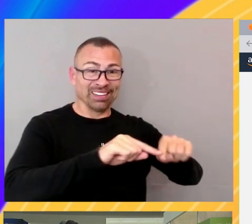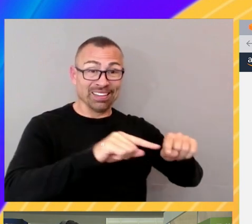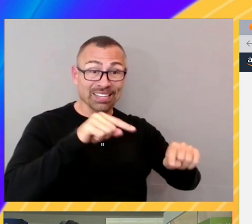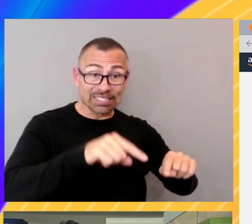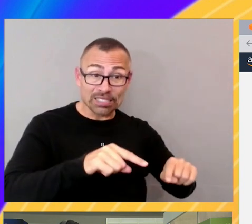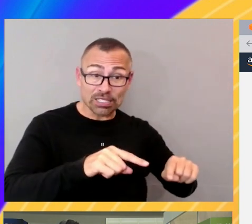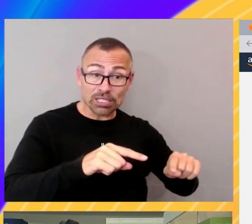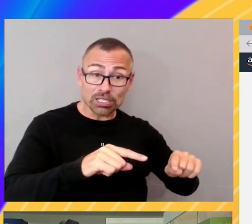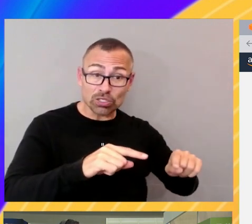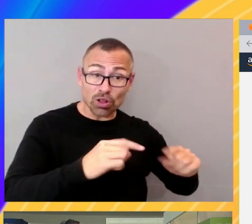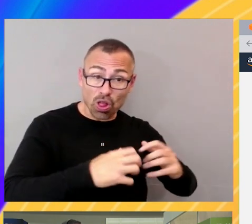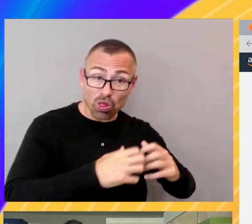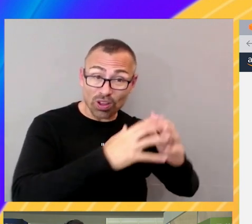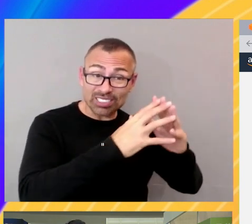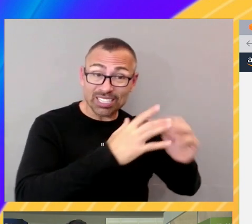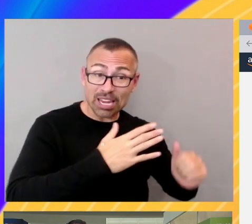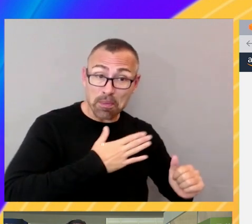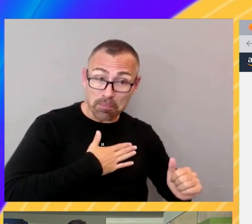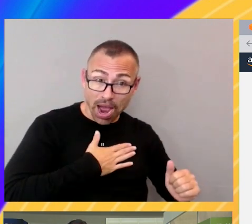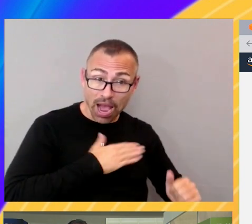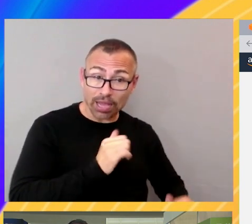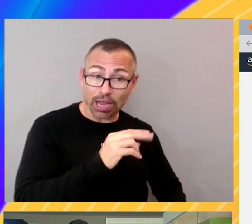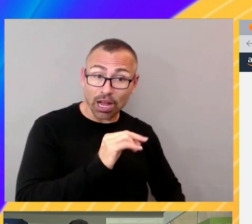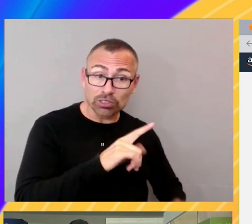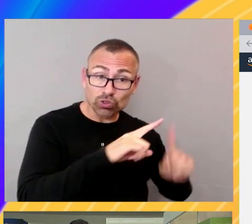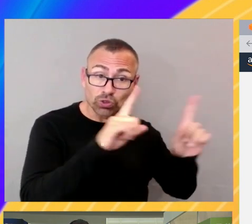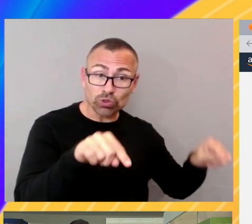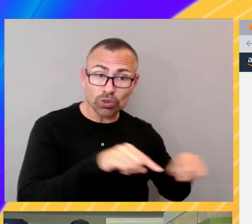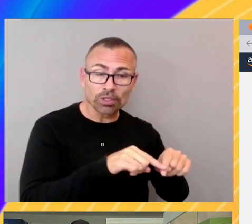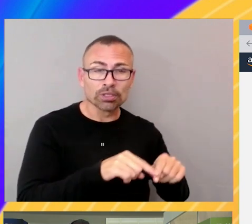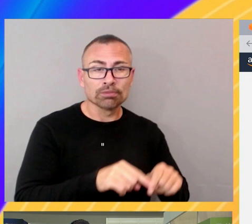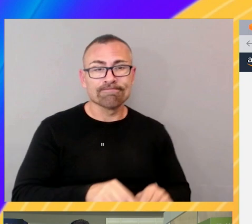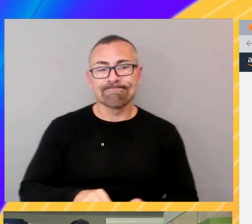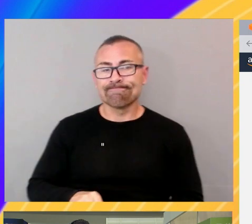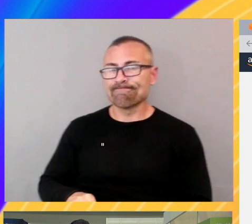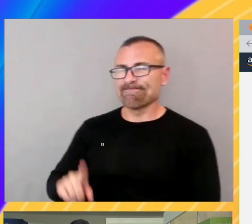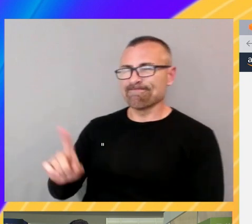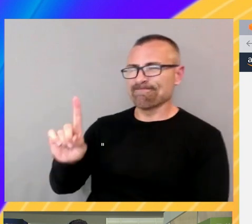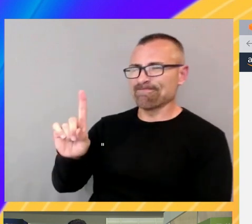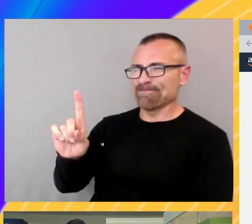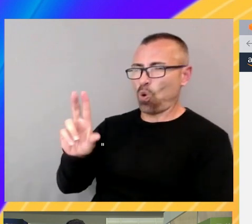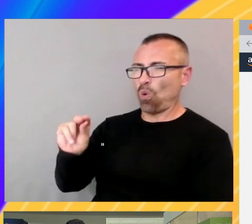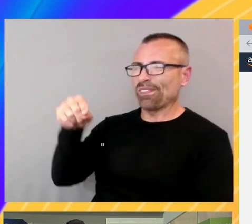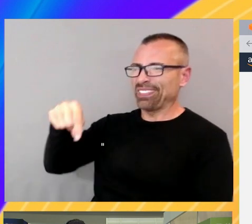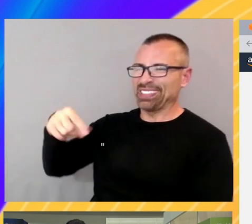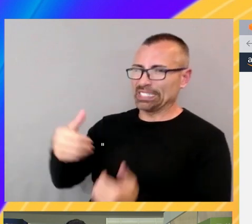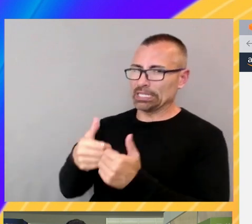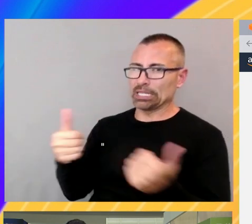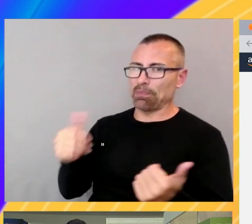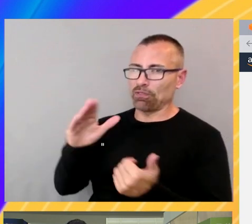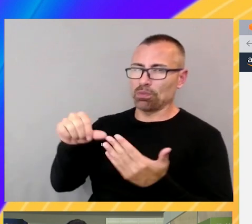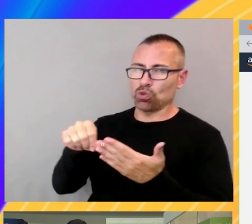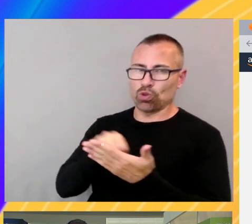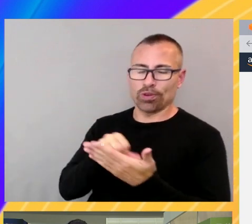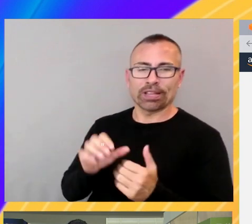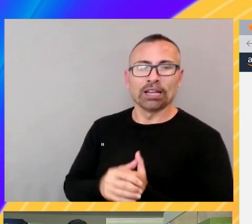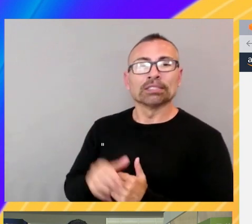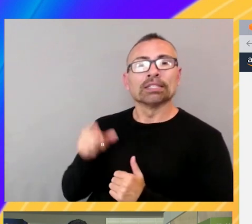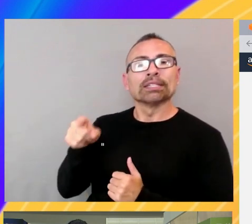console? Absolutely not. So Okay. this is a completely separate account from your own accounts. The console that you're in